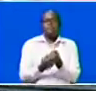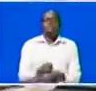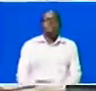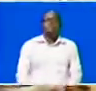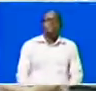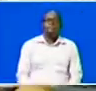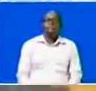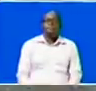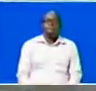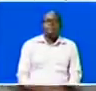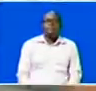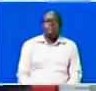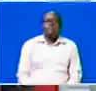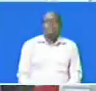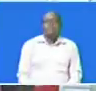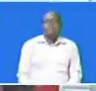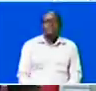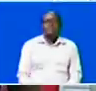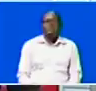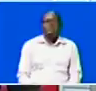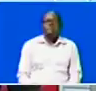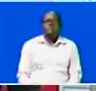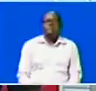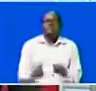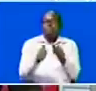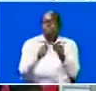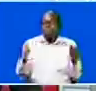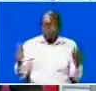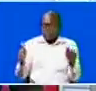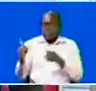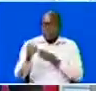KTN News. Na mtazamaji, baadhi ya viongozi wa kisiasa